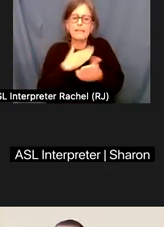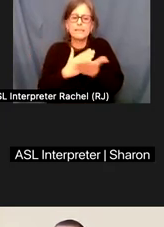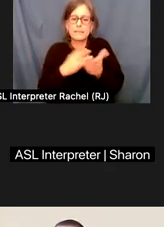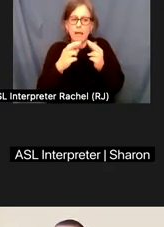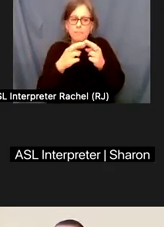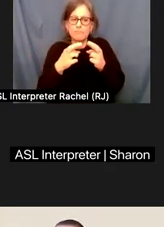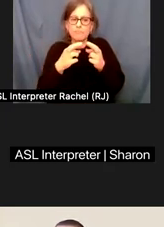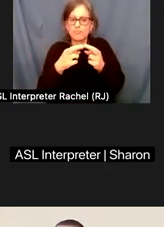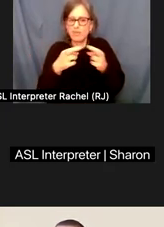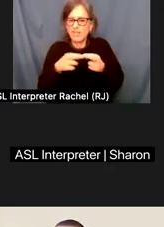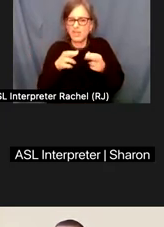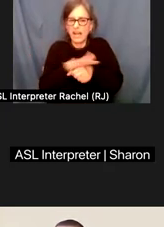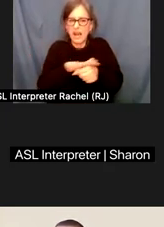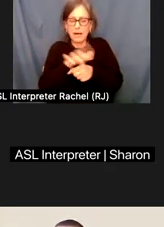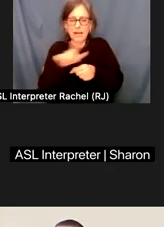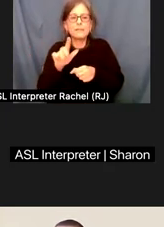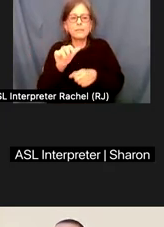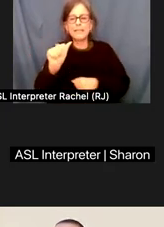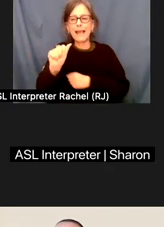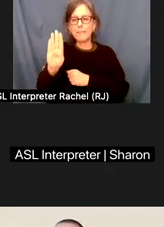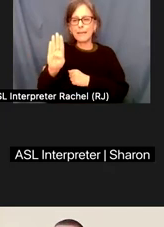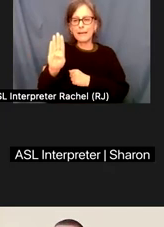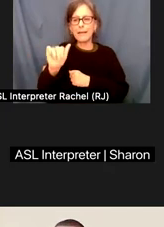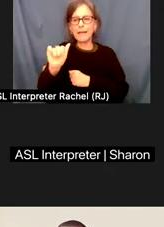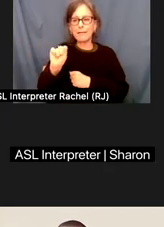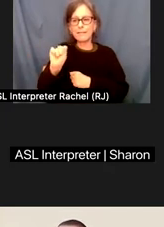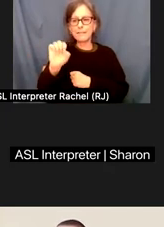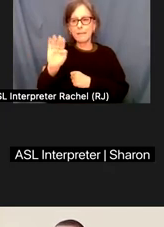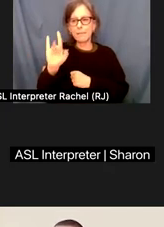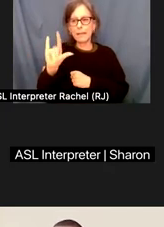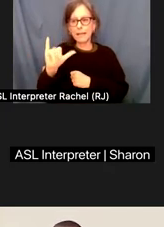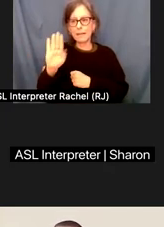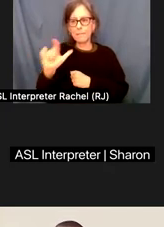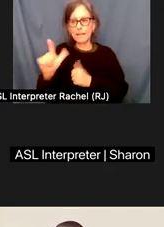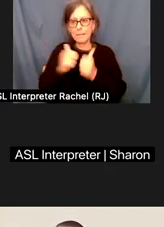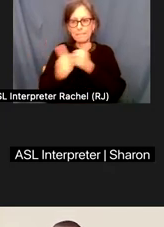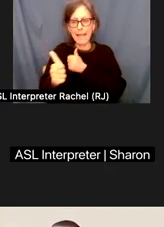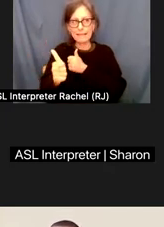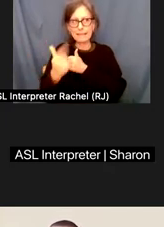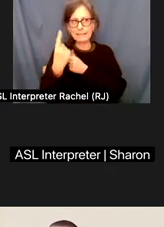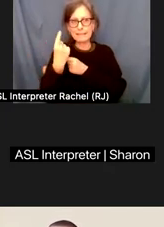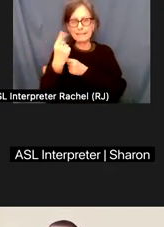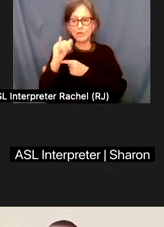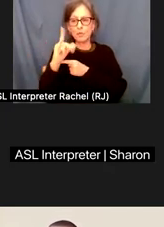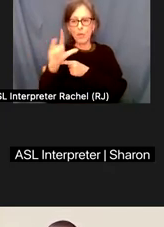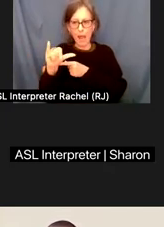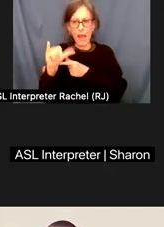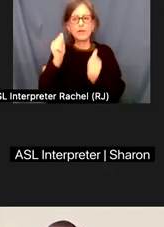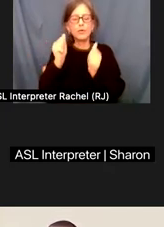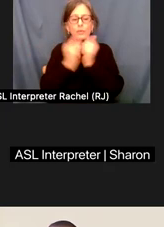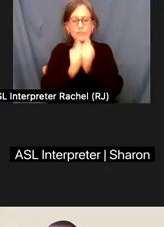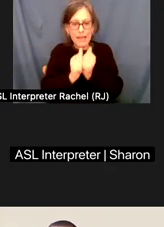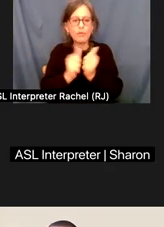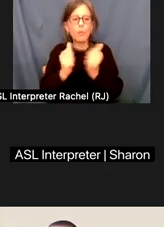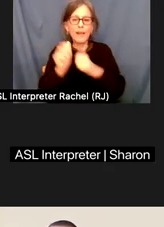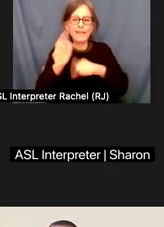now required. That was an assembly bill passed last July, a year ago, July. So those are all part of our